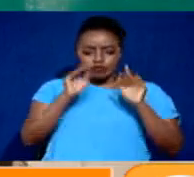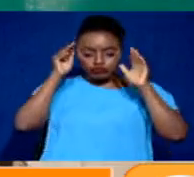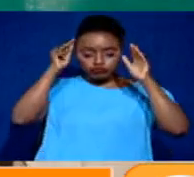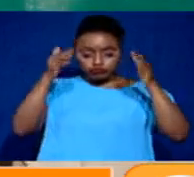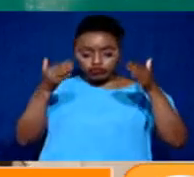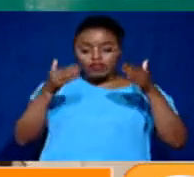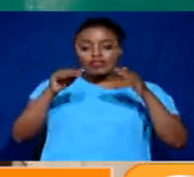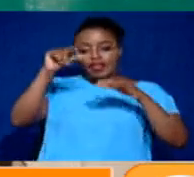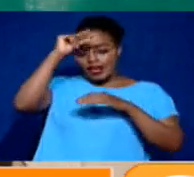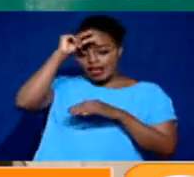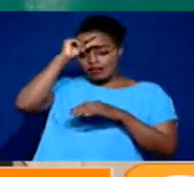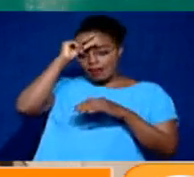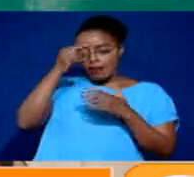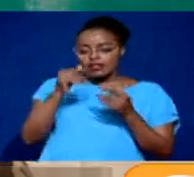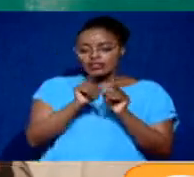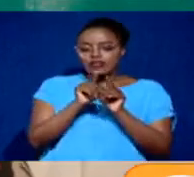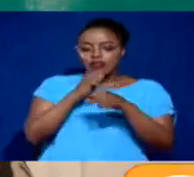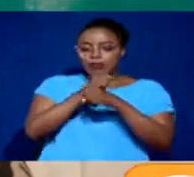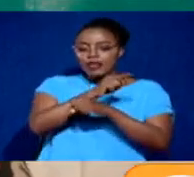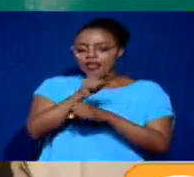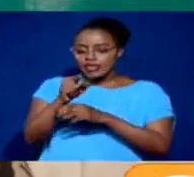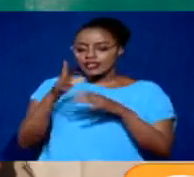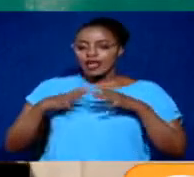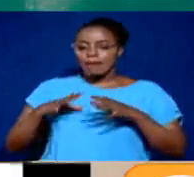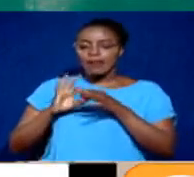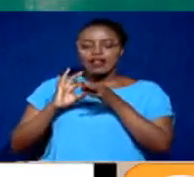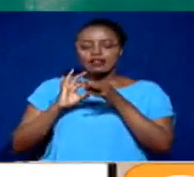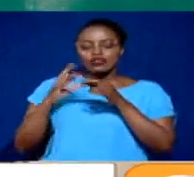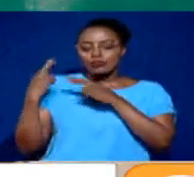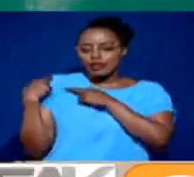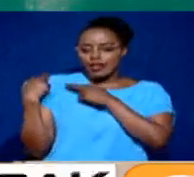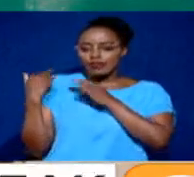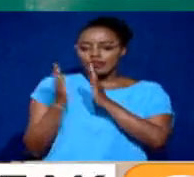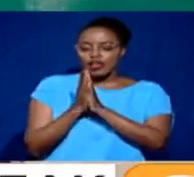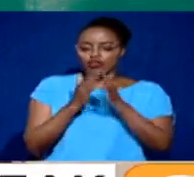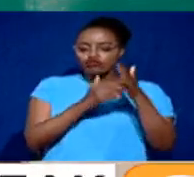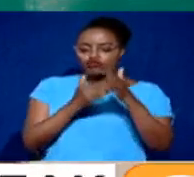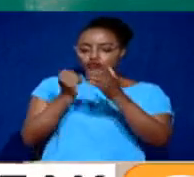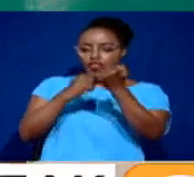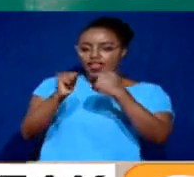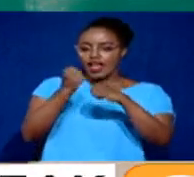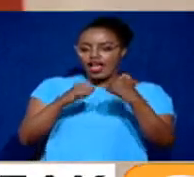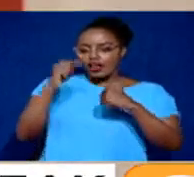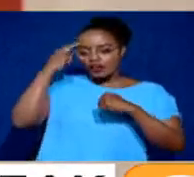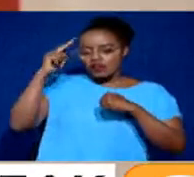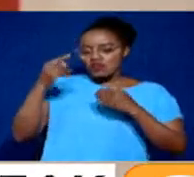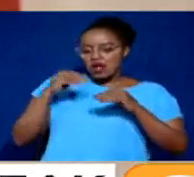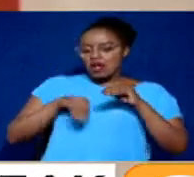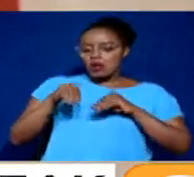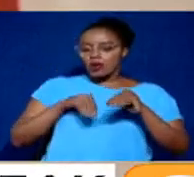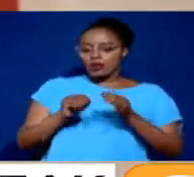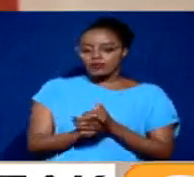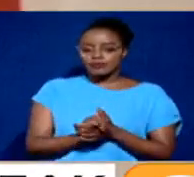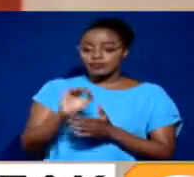relevant government bodies to hold these public servants to account and deter these actions of impunity. The civil